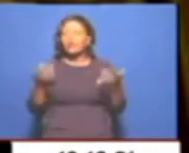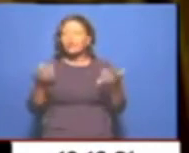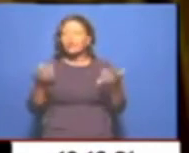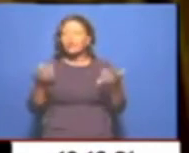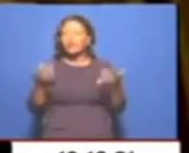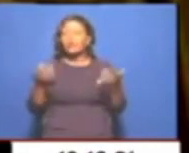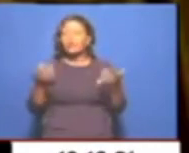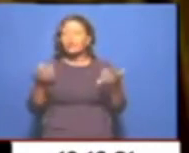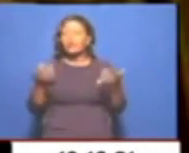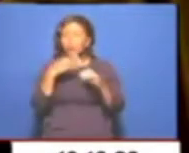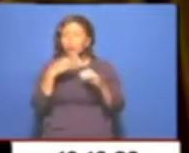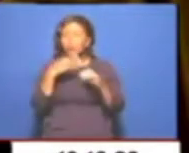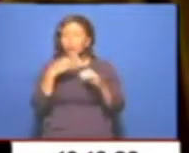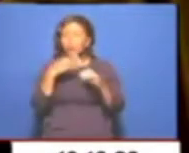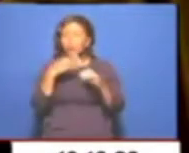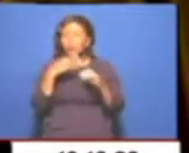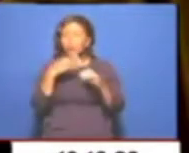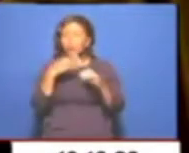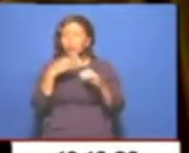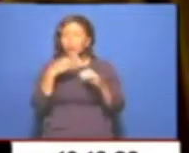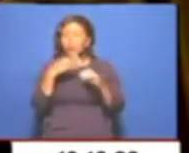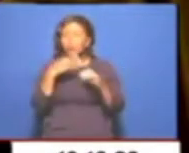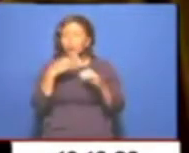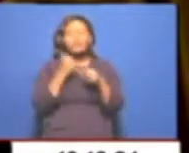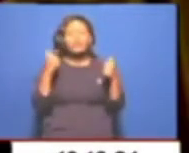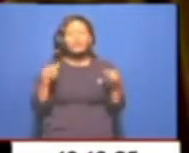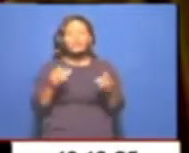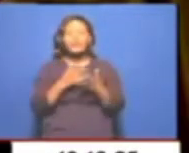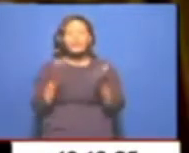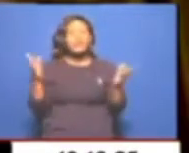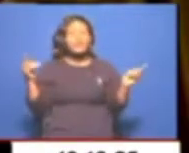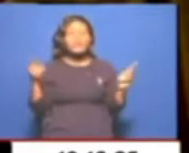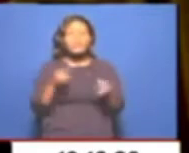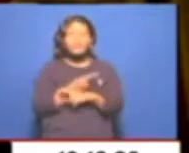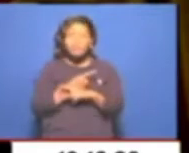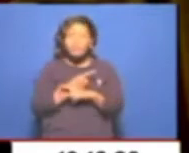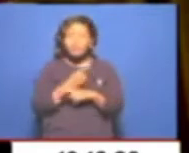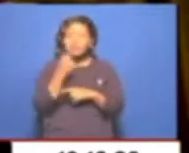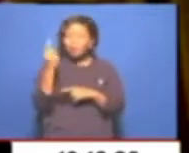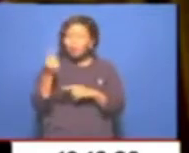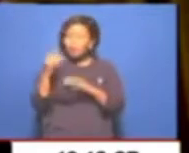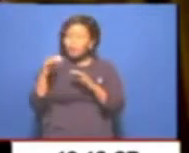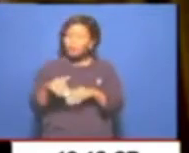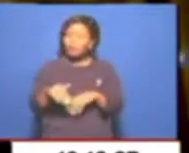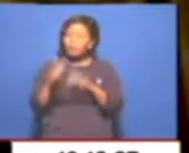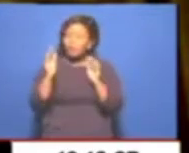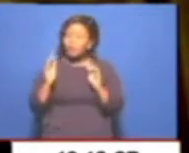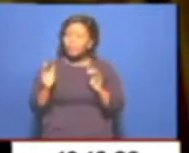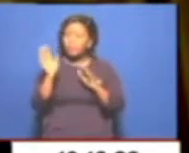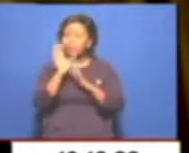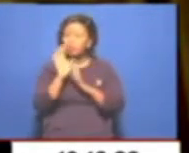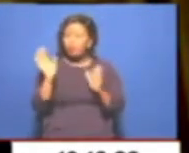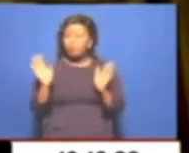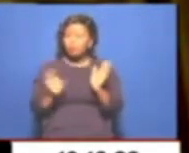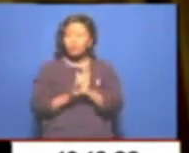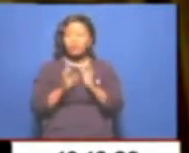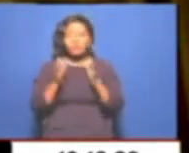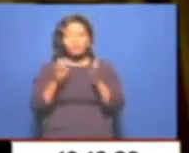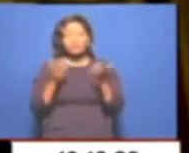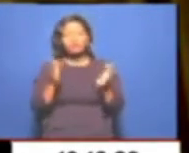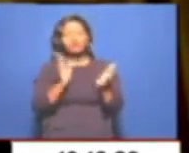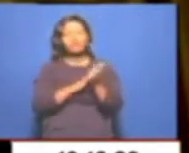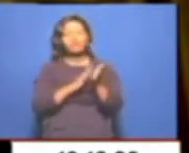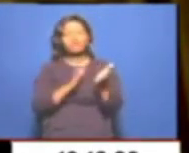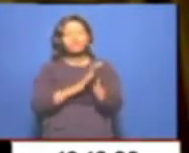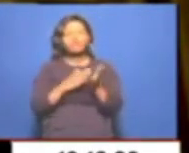power to do anything different from only in accordance with this Constitution. I think with those particular remarks,